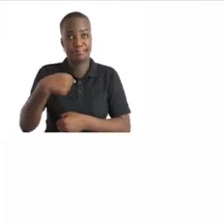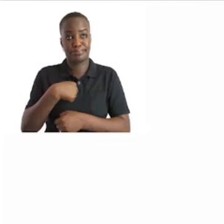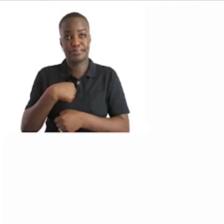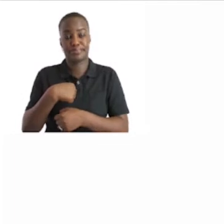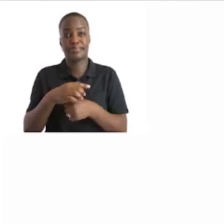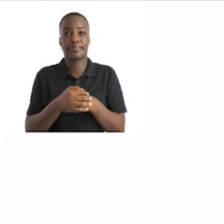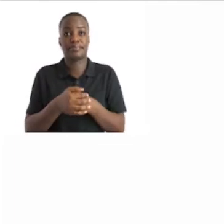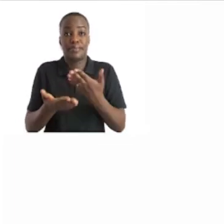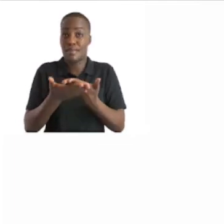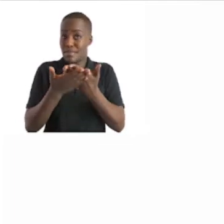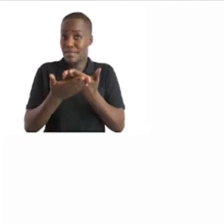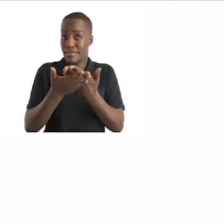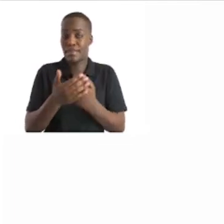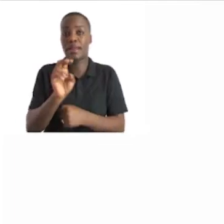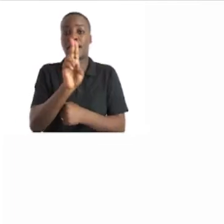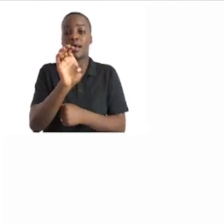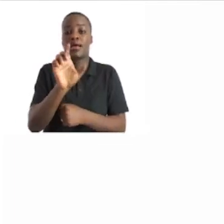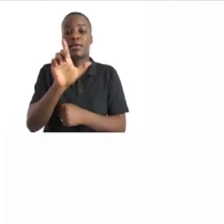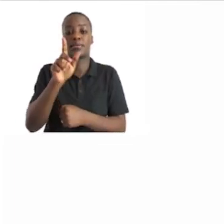please write the word helps.